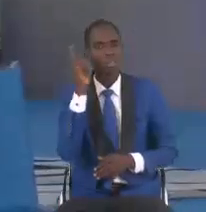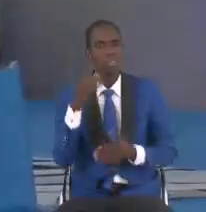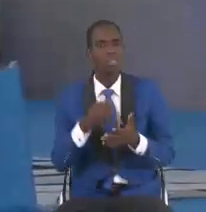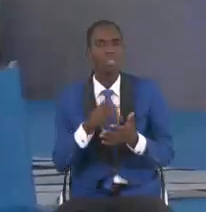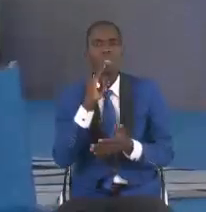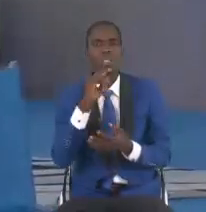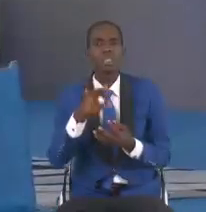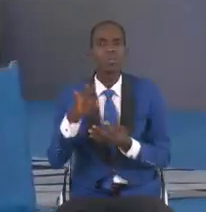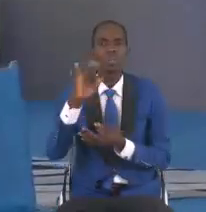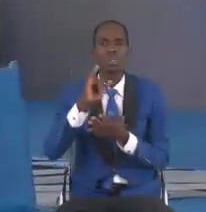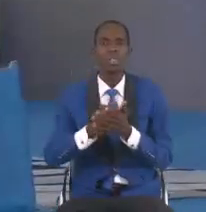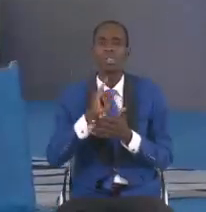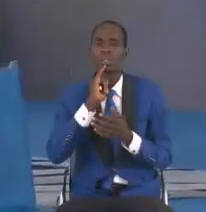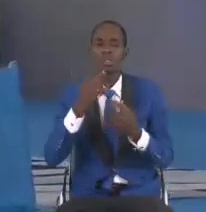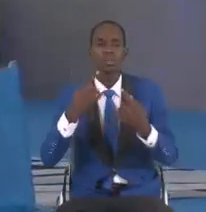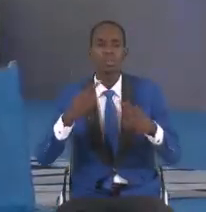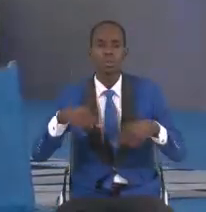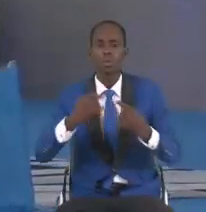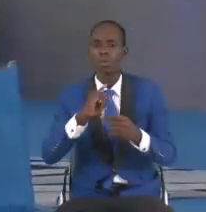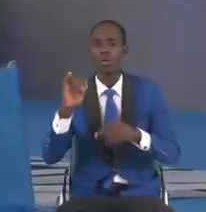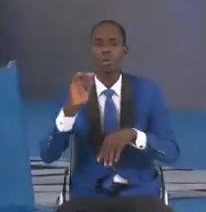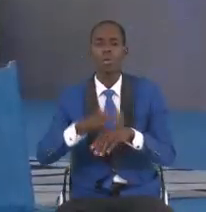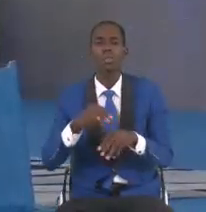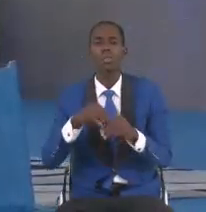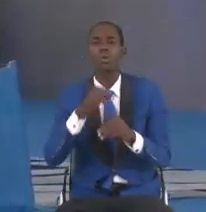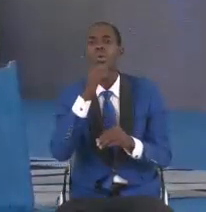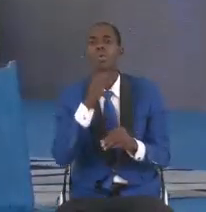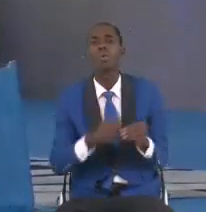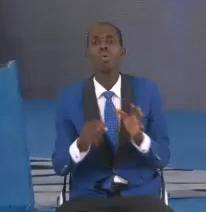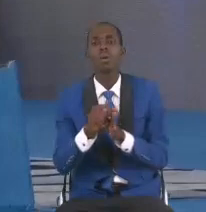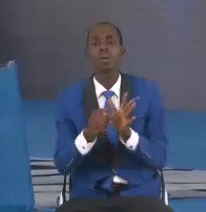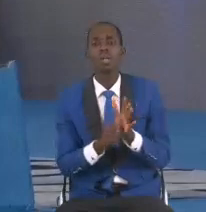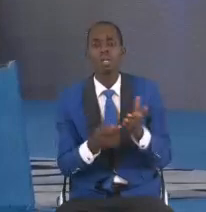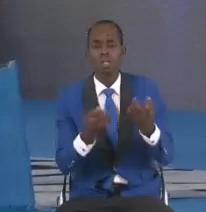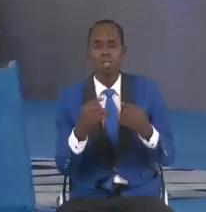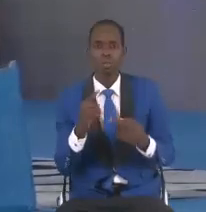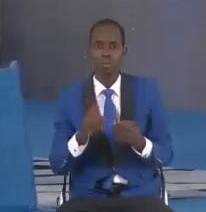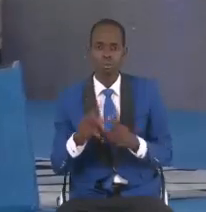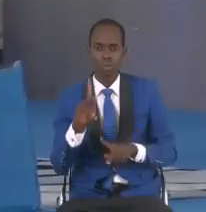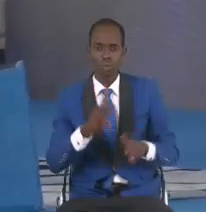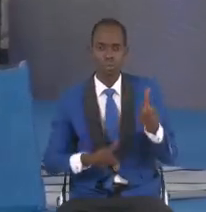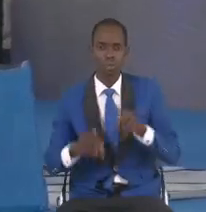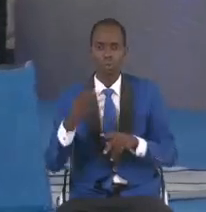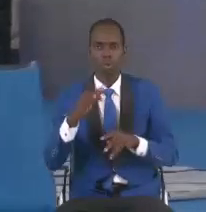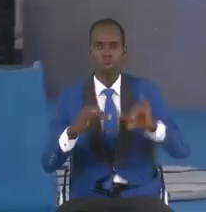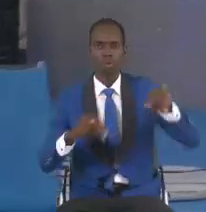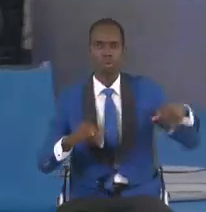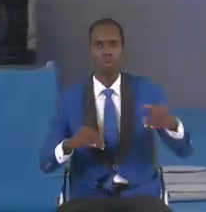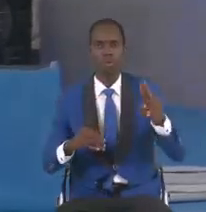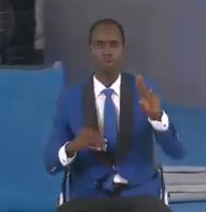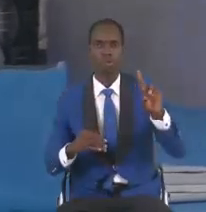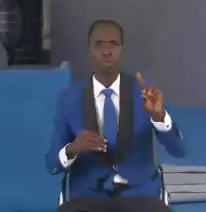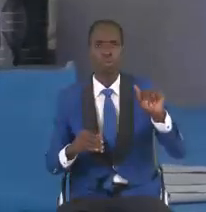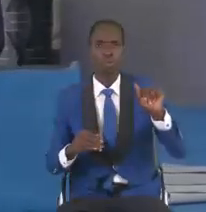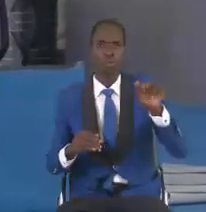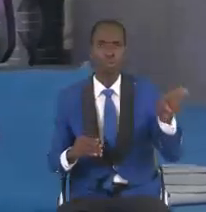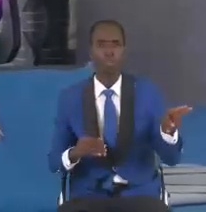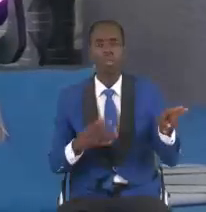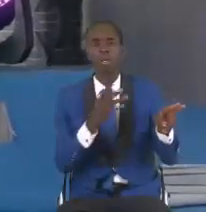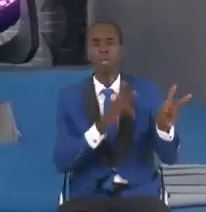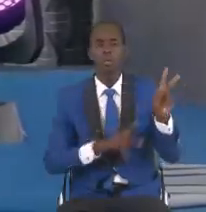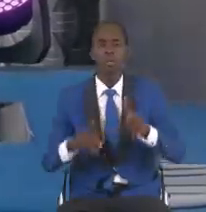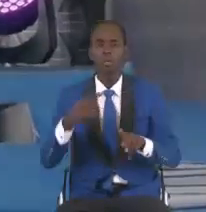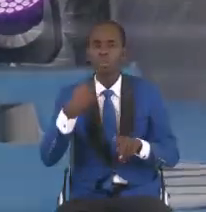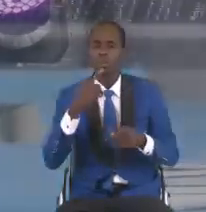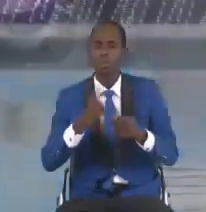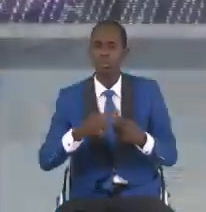on from the Old Testament, and it came to the people of Judah, and the people of Judah told